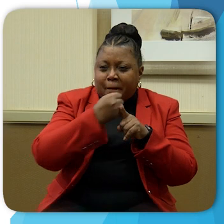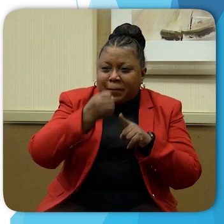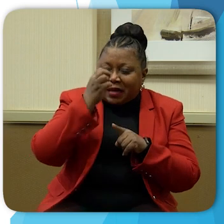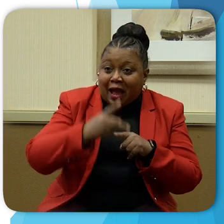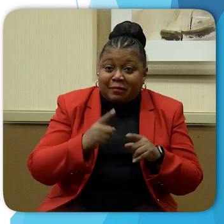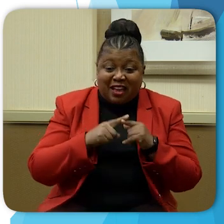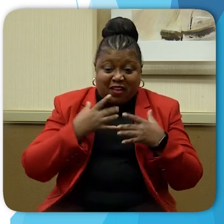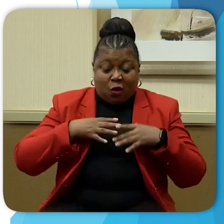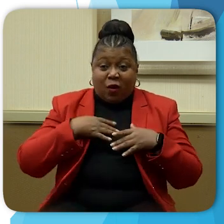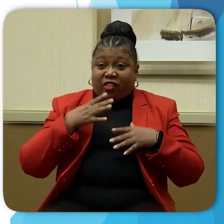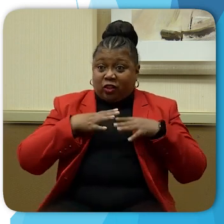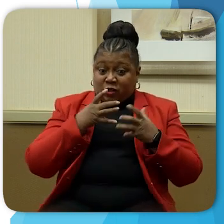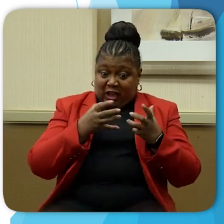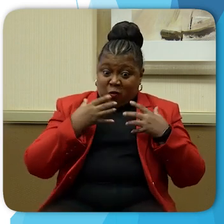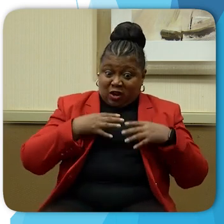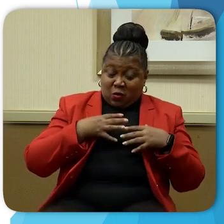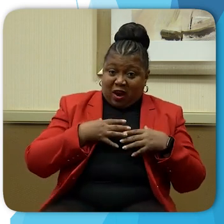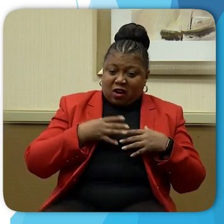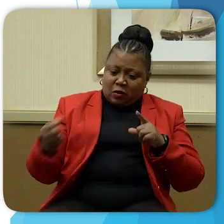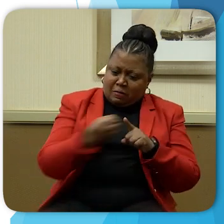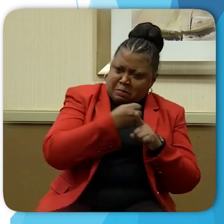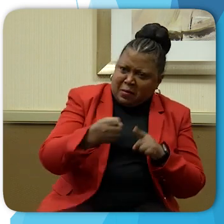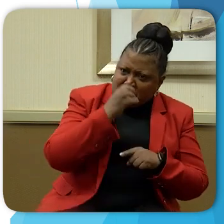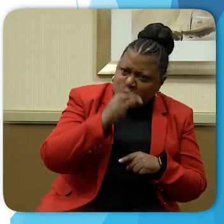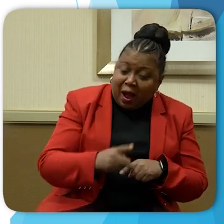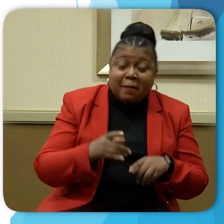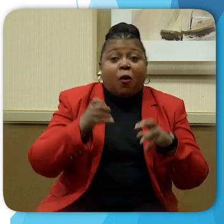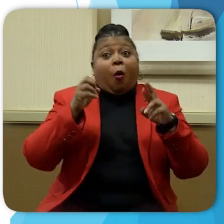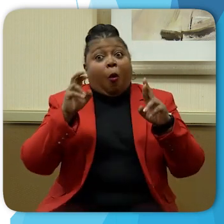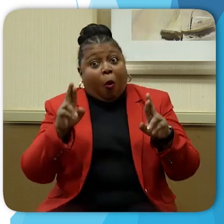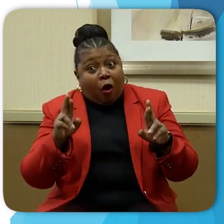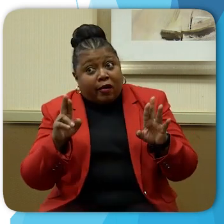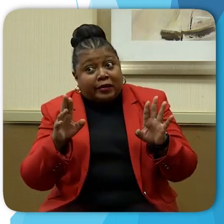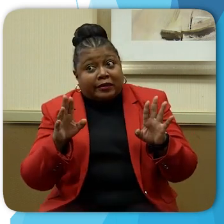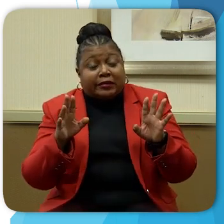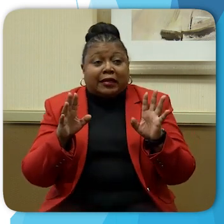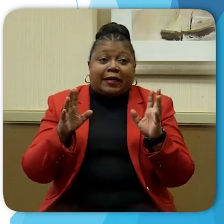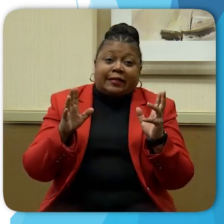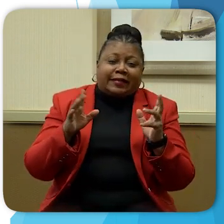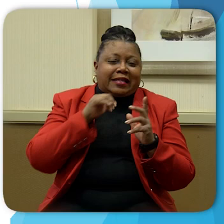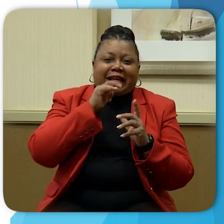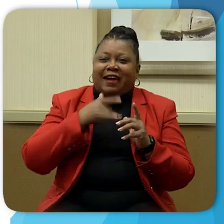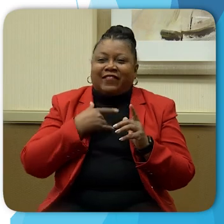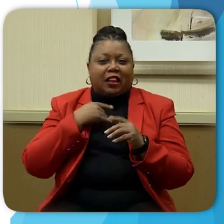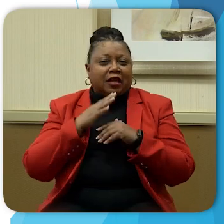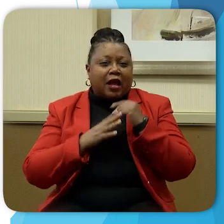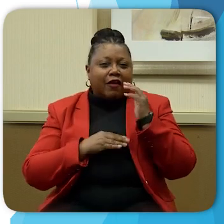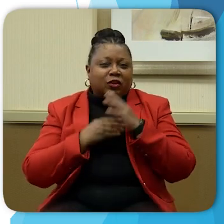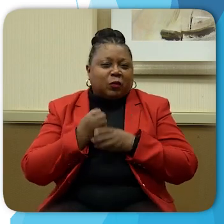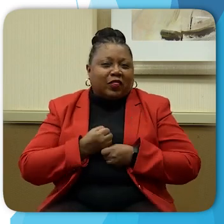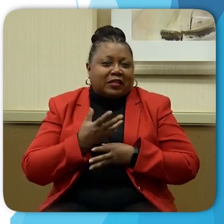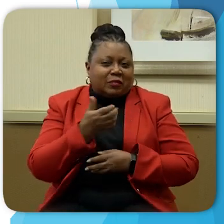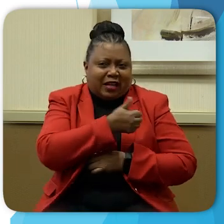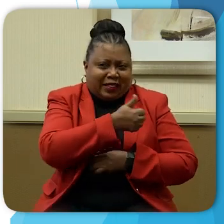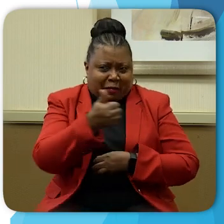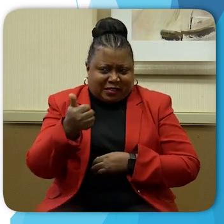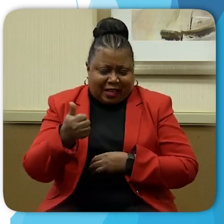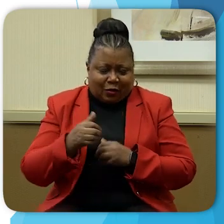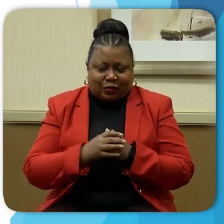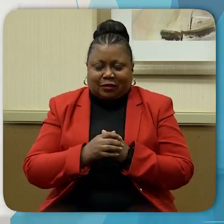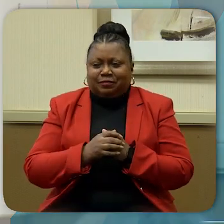up if I wear the clothes I wanna wear, or not feeling comfortable to express